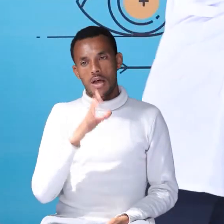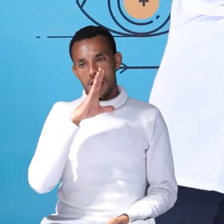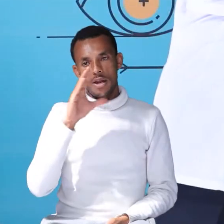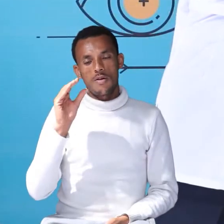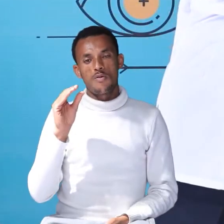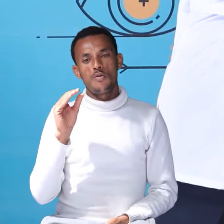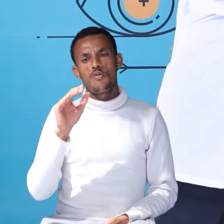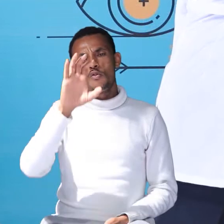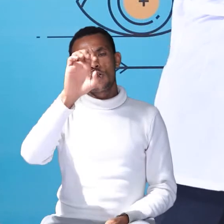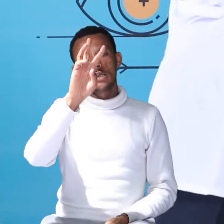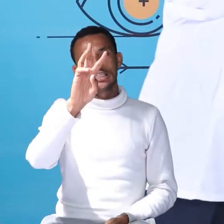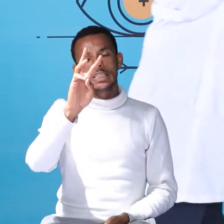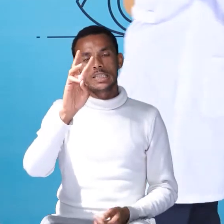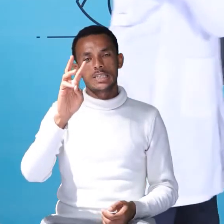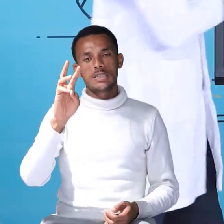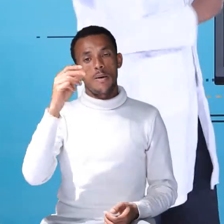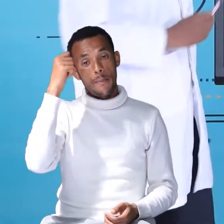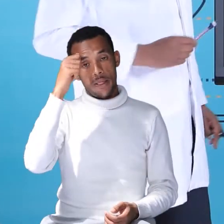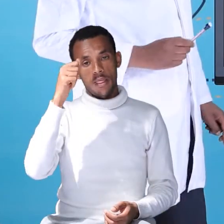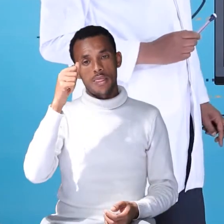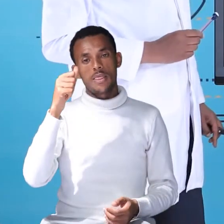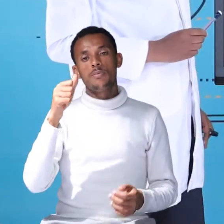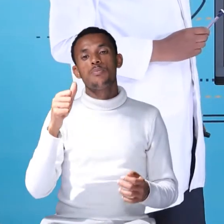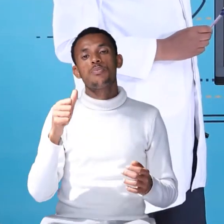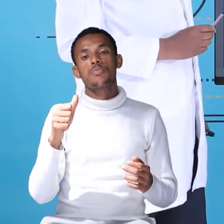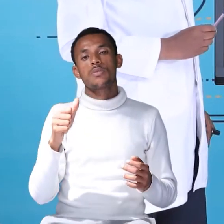and 46 degree holder teachers.